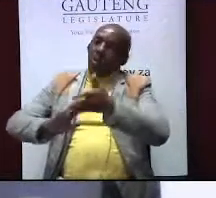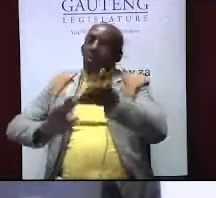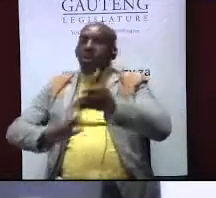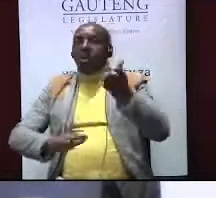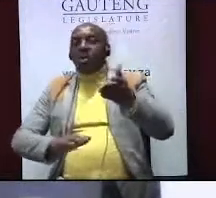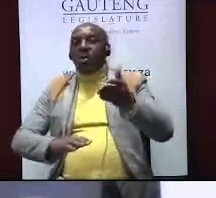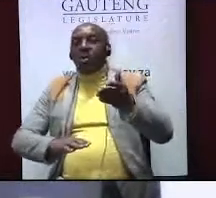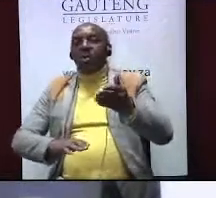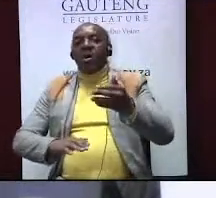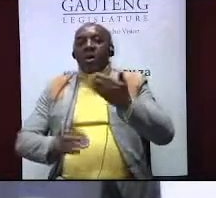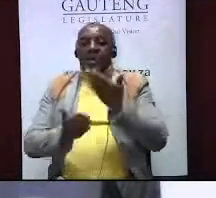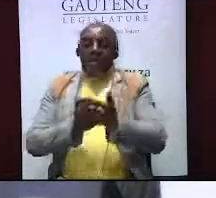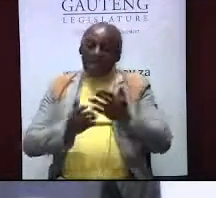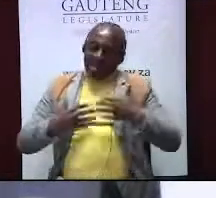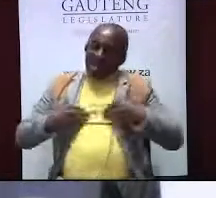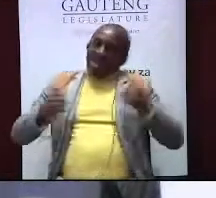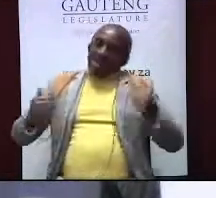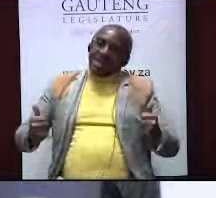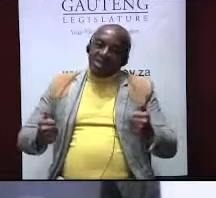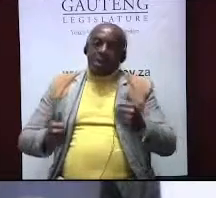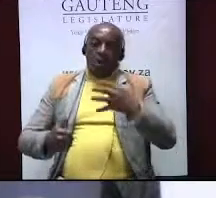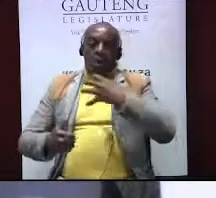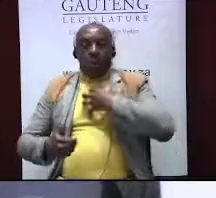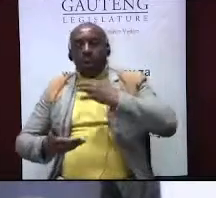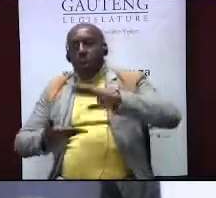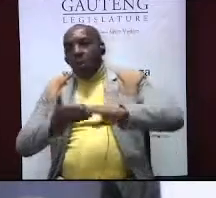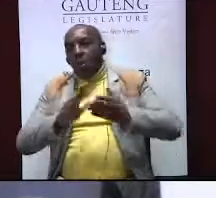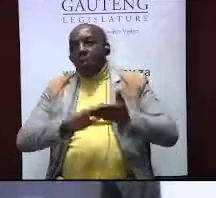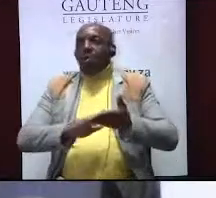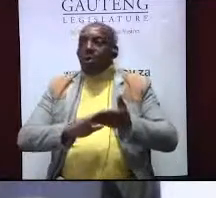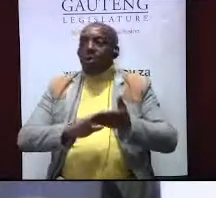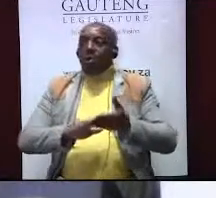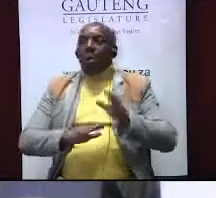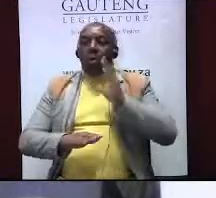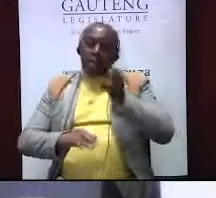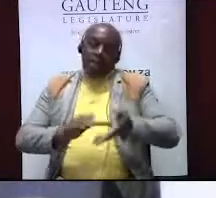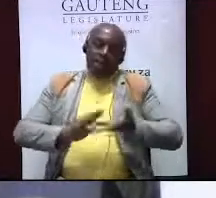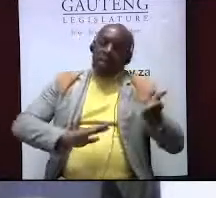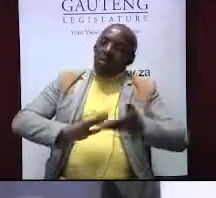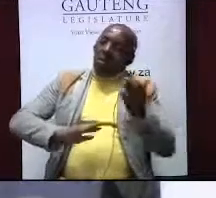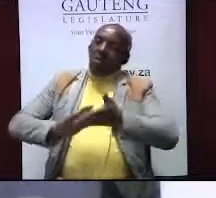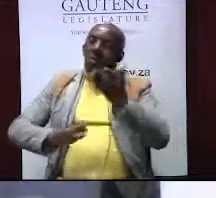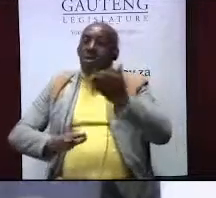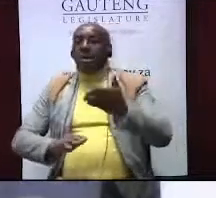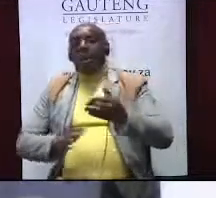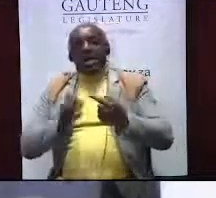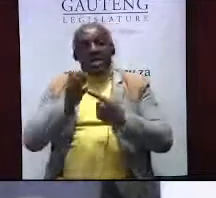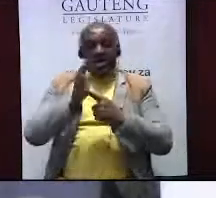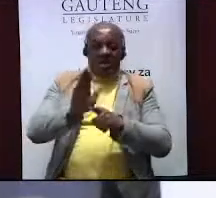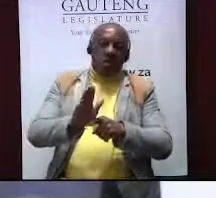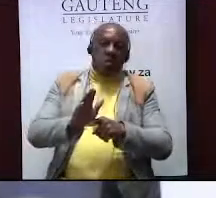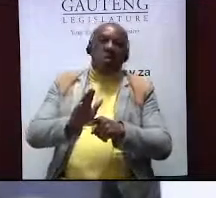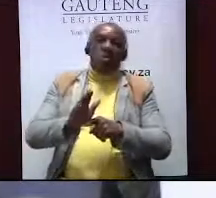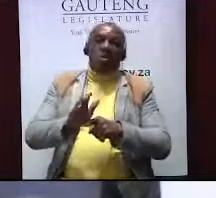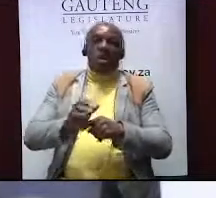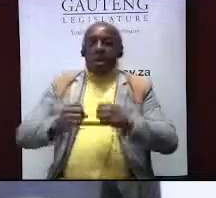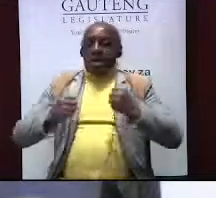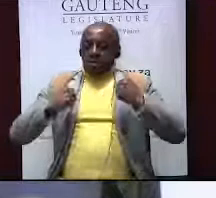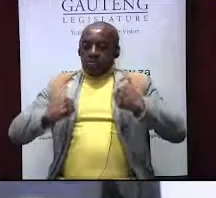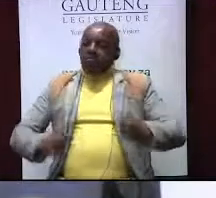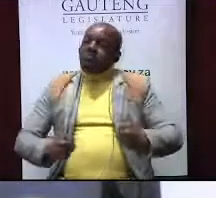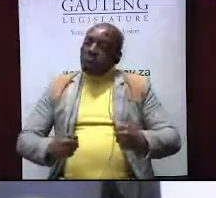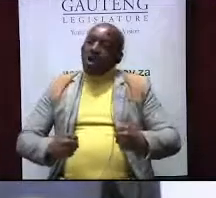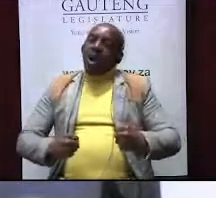Be the healing part of our community. Let's really go out there and show, be stronger, stand